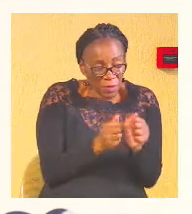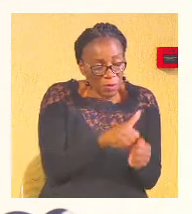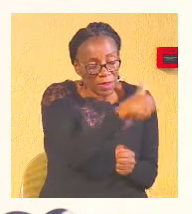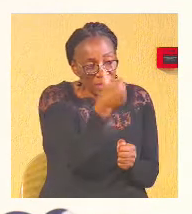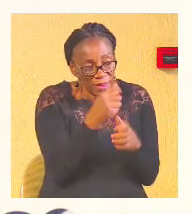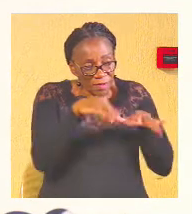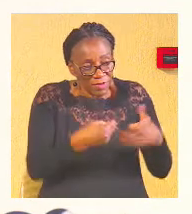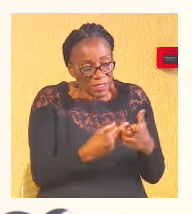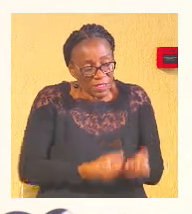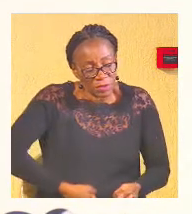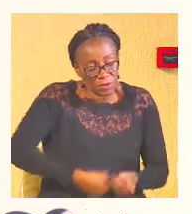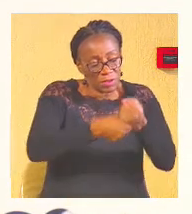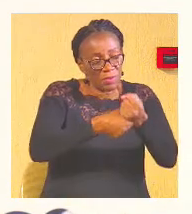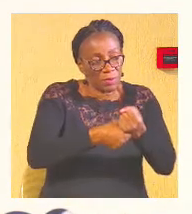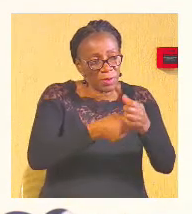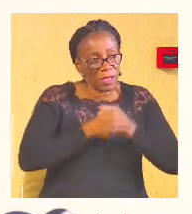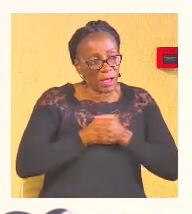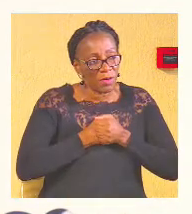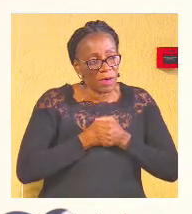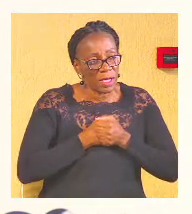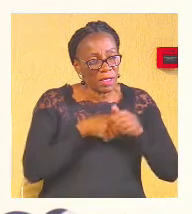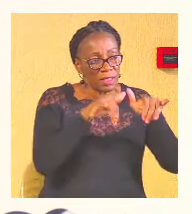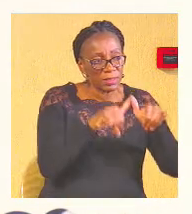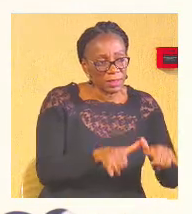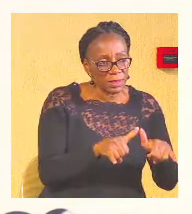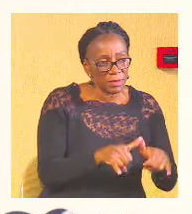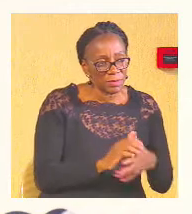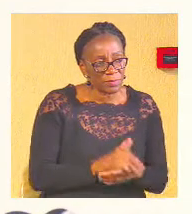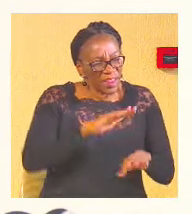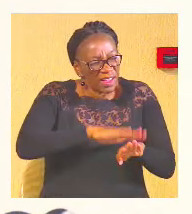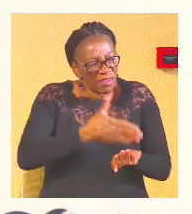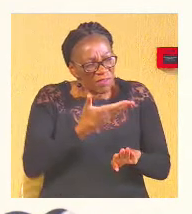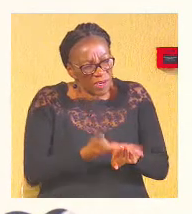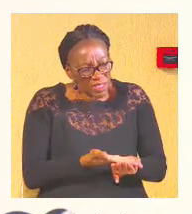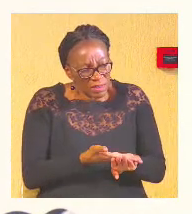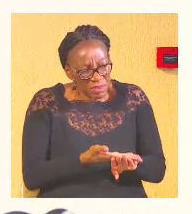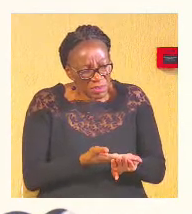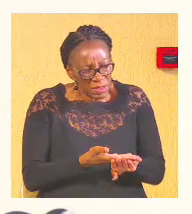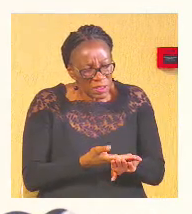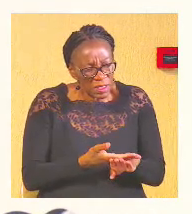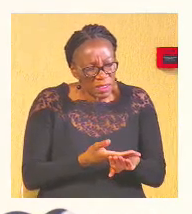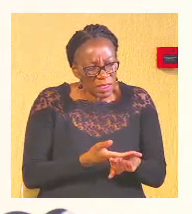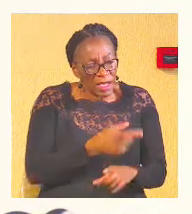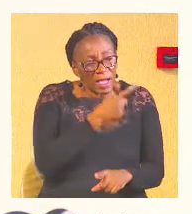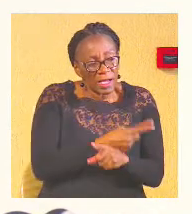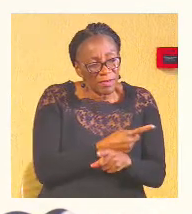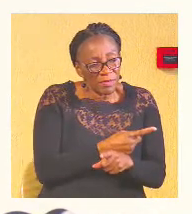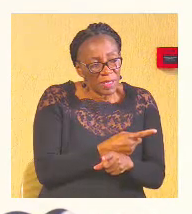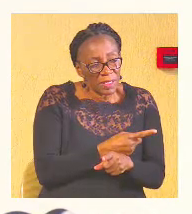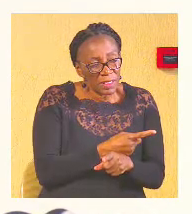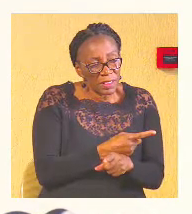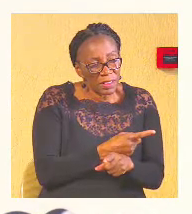the public health care system. That is why, for example, the government has put in place the special fund for